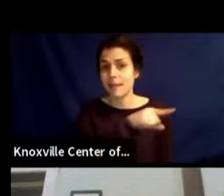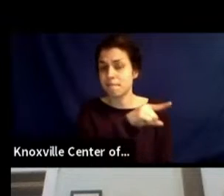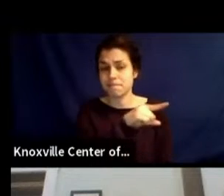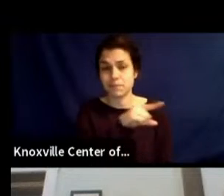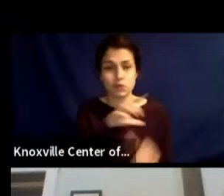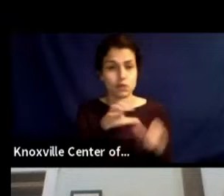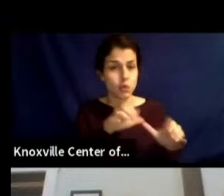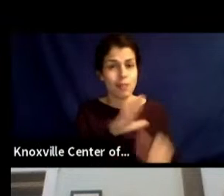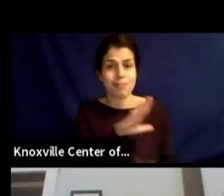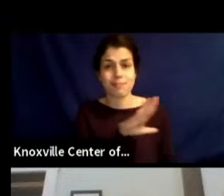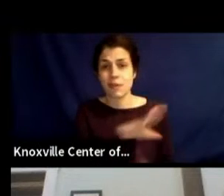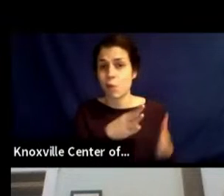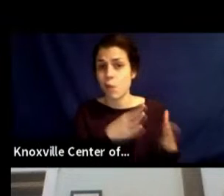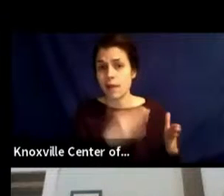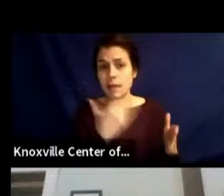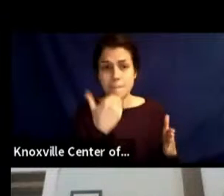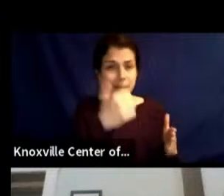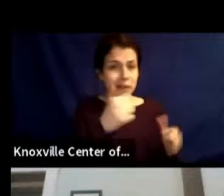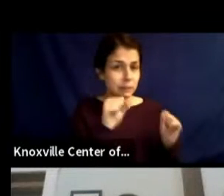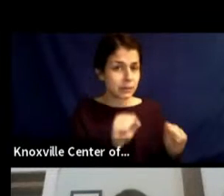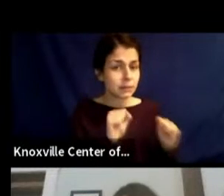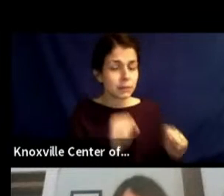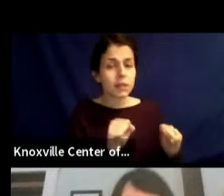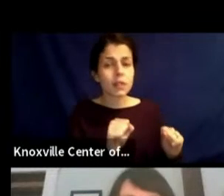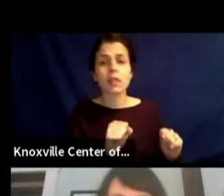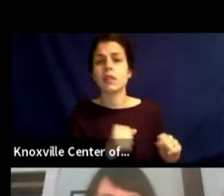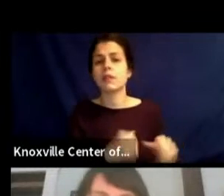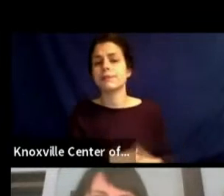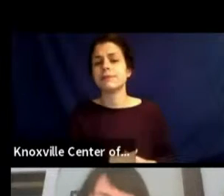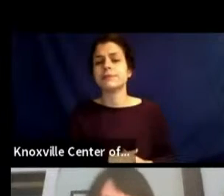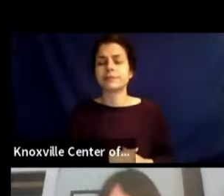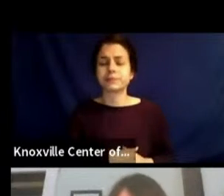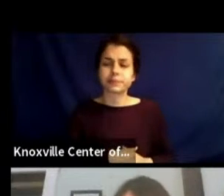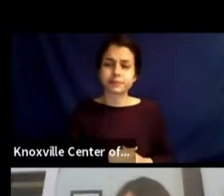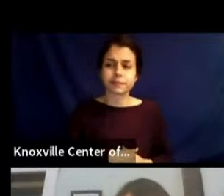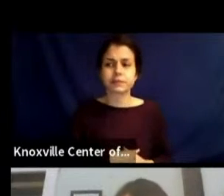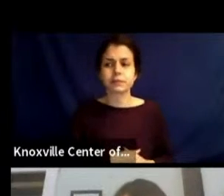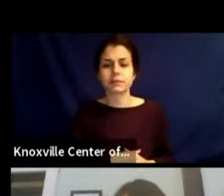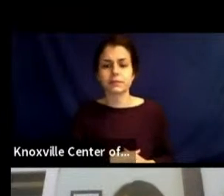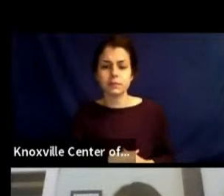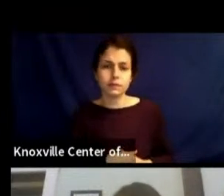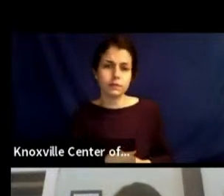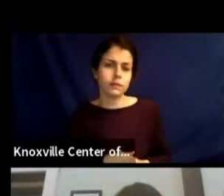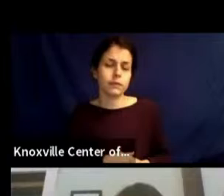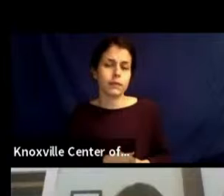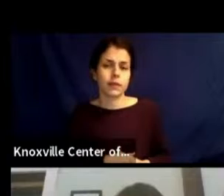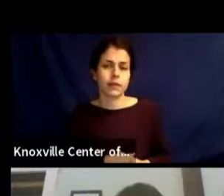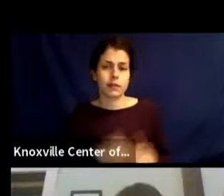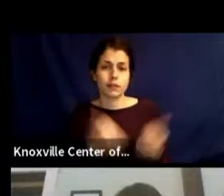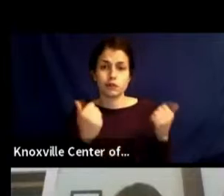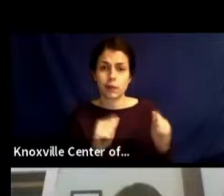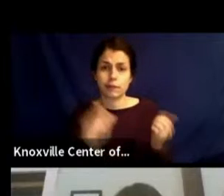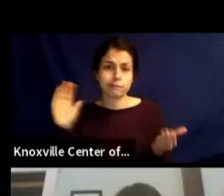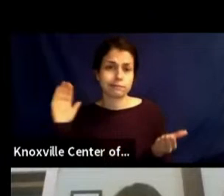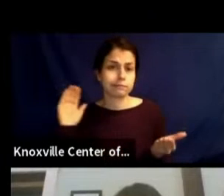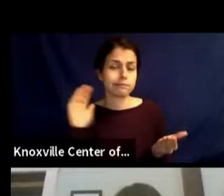can to mitigate the disease by